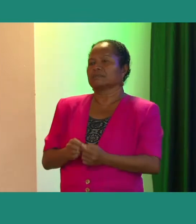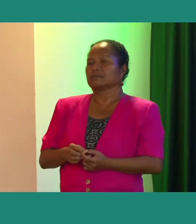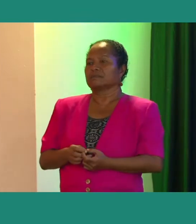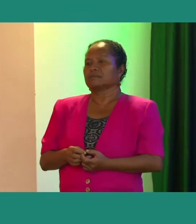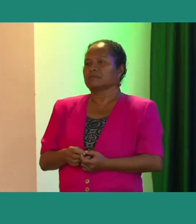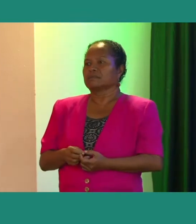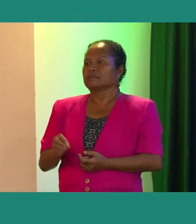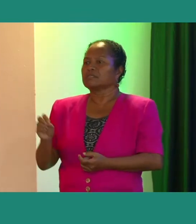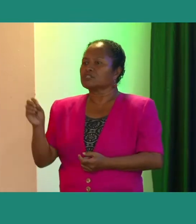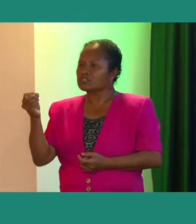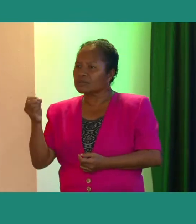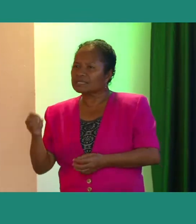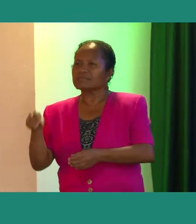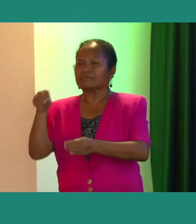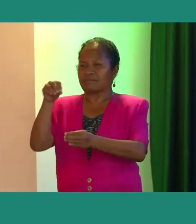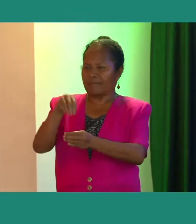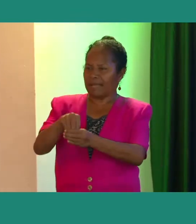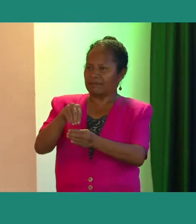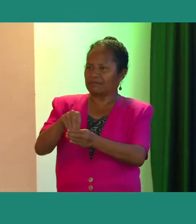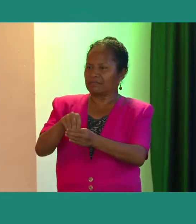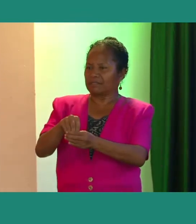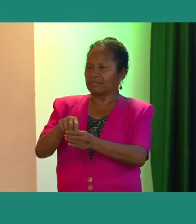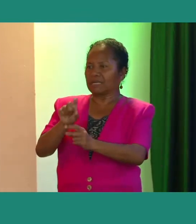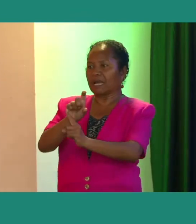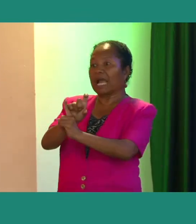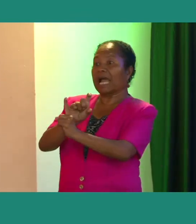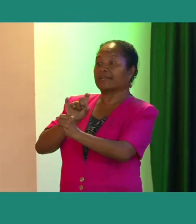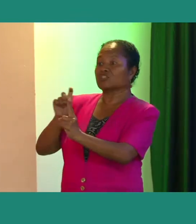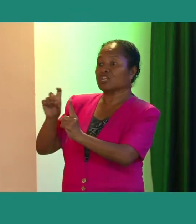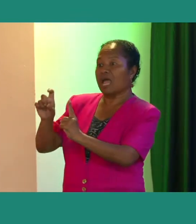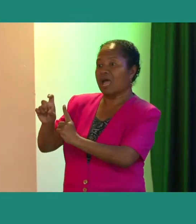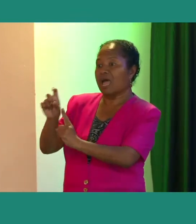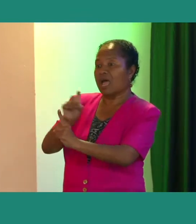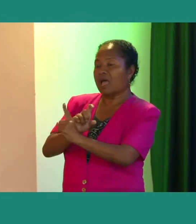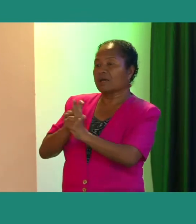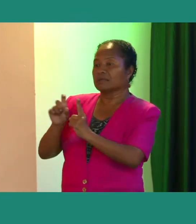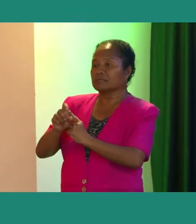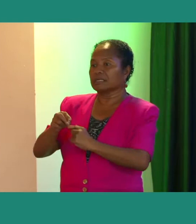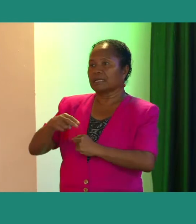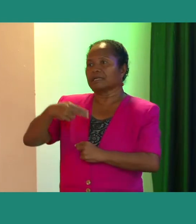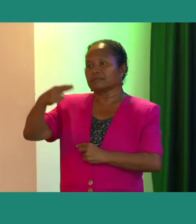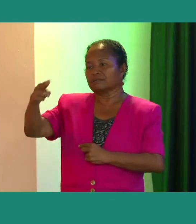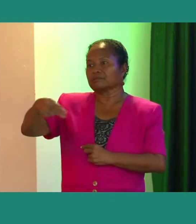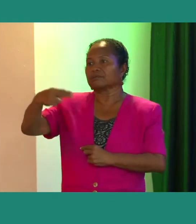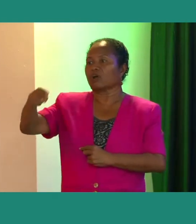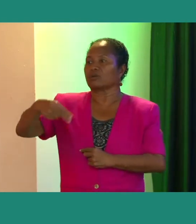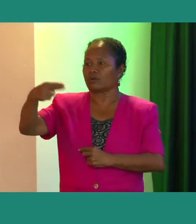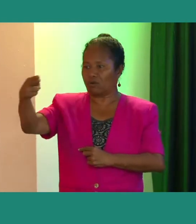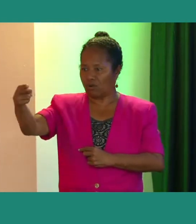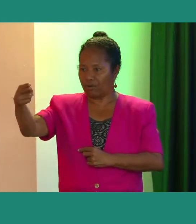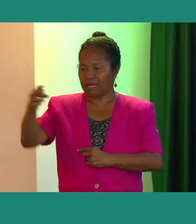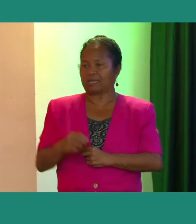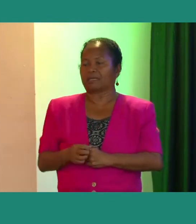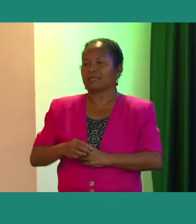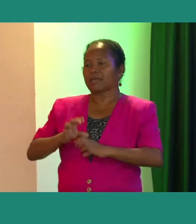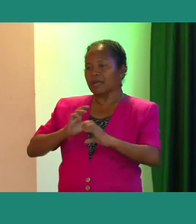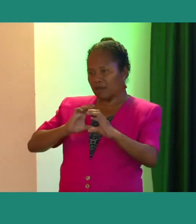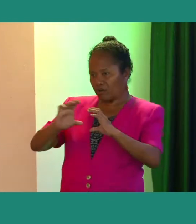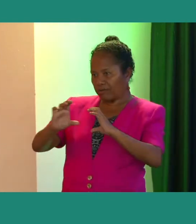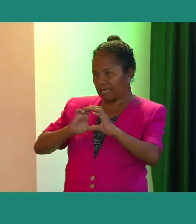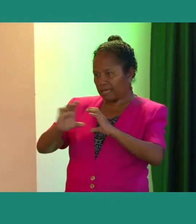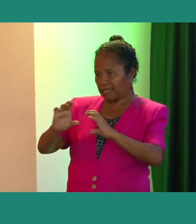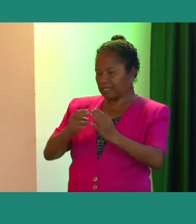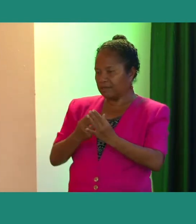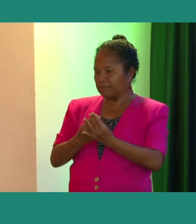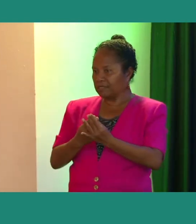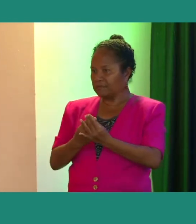of the norms and the culture of that organisation. So ongoing communication in their organisation, whether